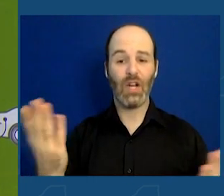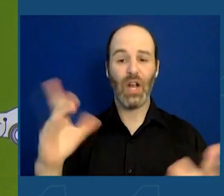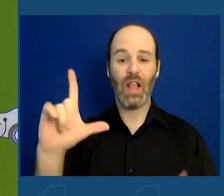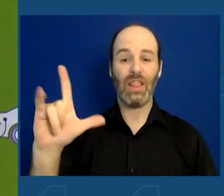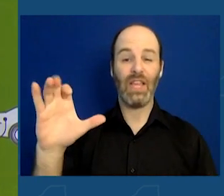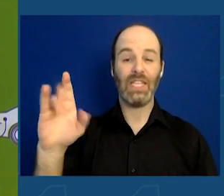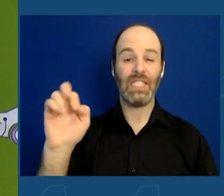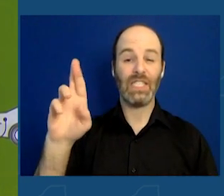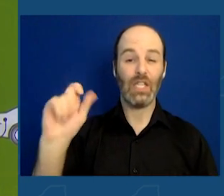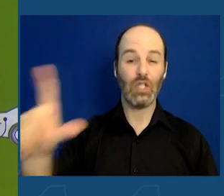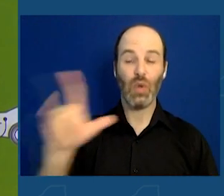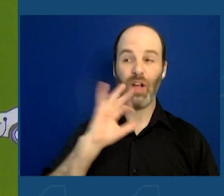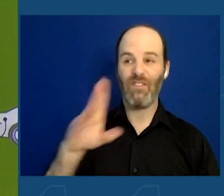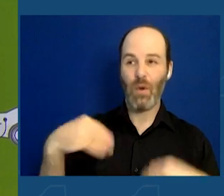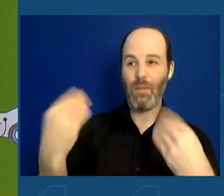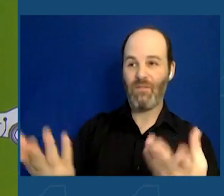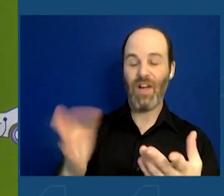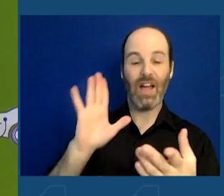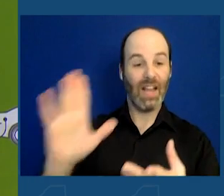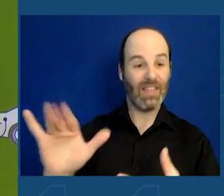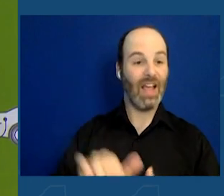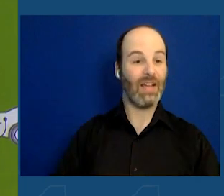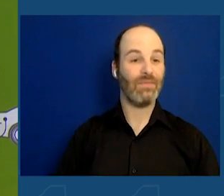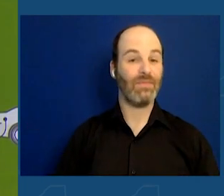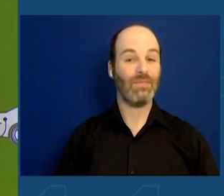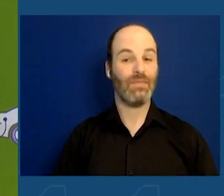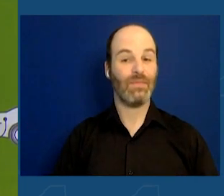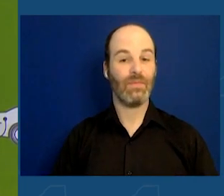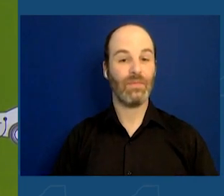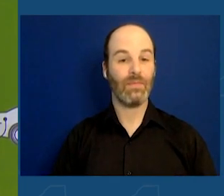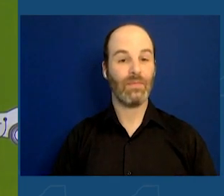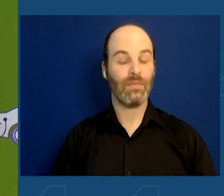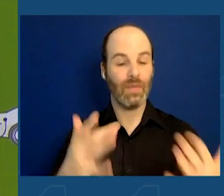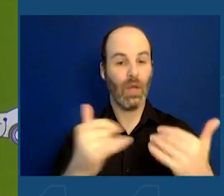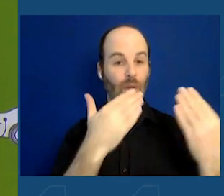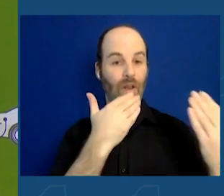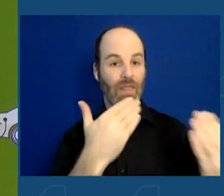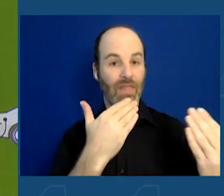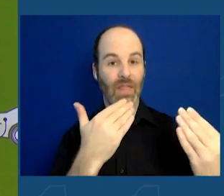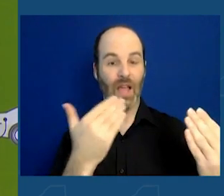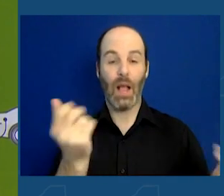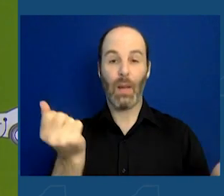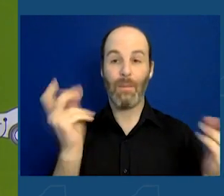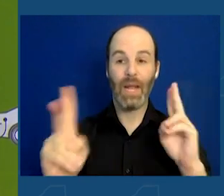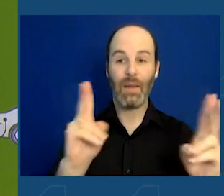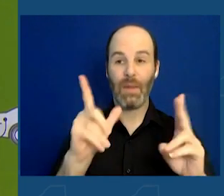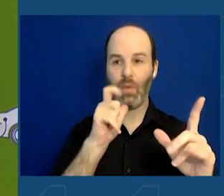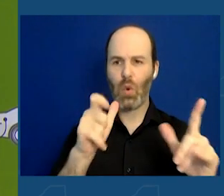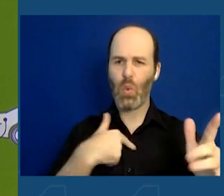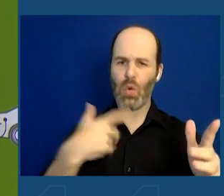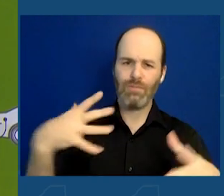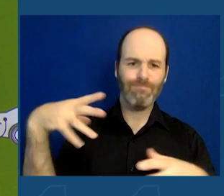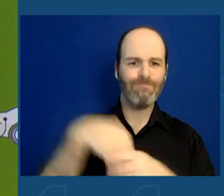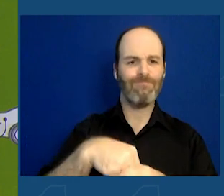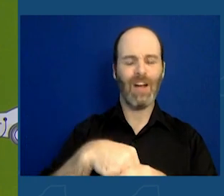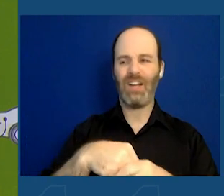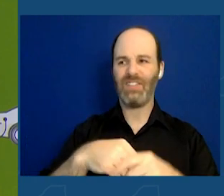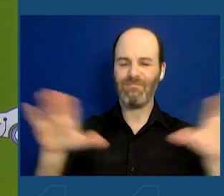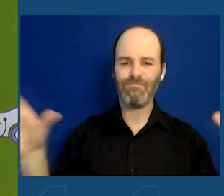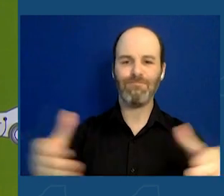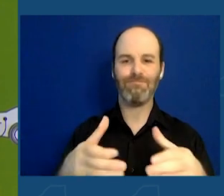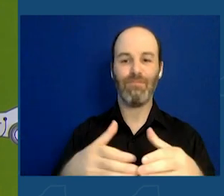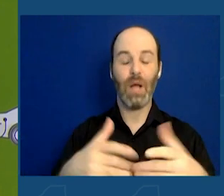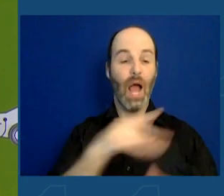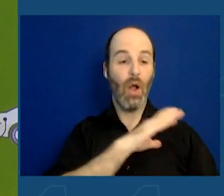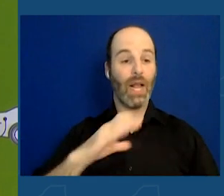them this gift. And I want to thank many who are involved in bringing this together. And I know our council member Salamanca, who